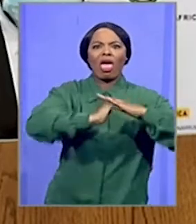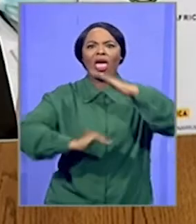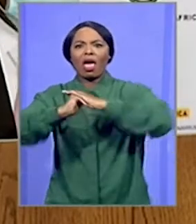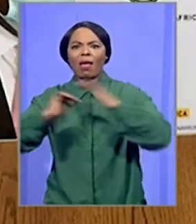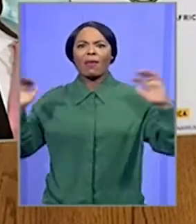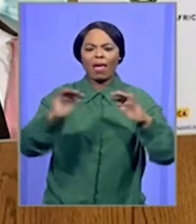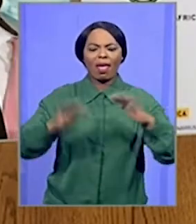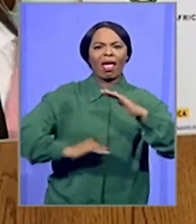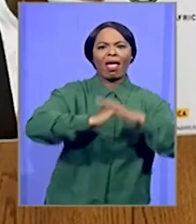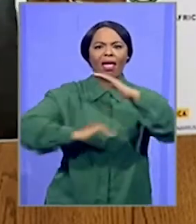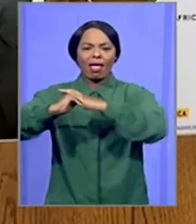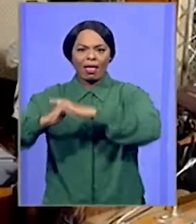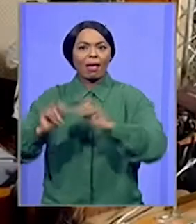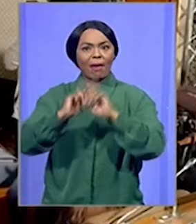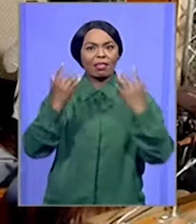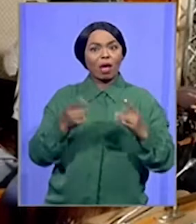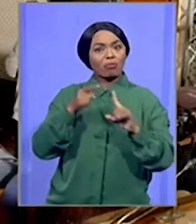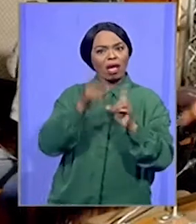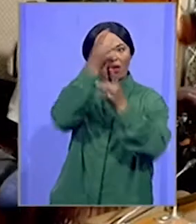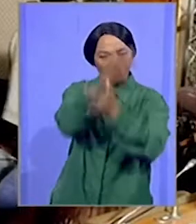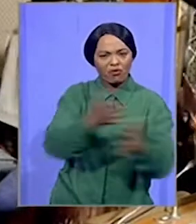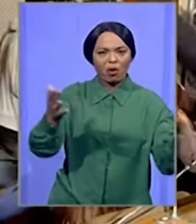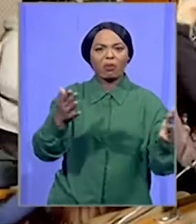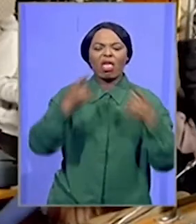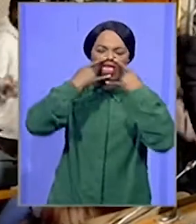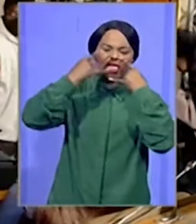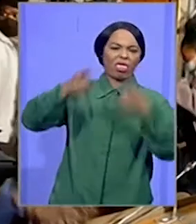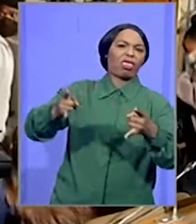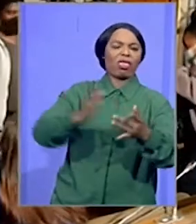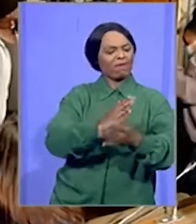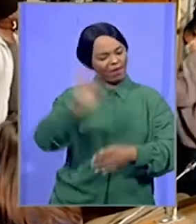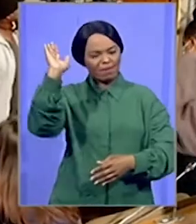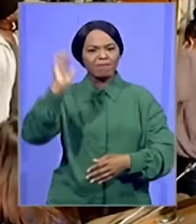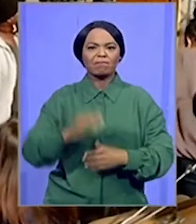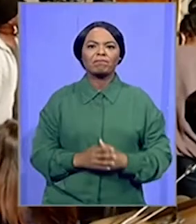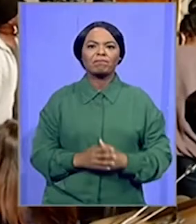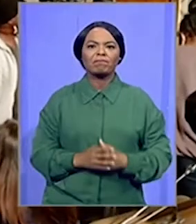baagi go tswelela go dirisa di-mask. Molemo wa SABC News, Pretoria.